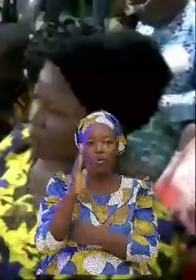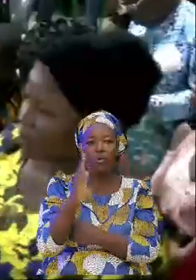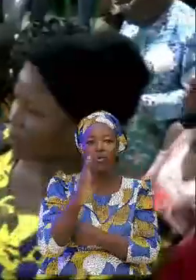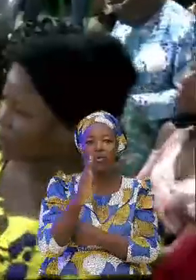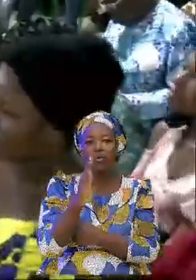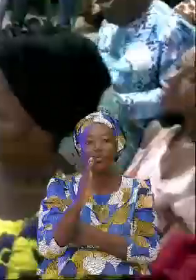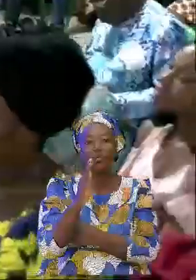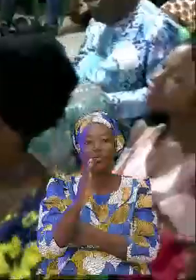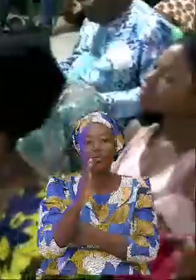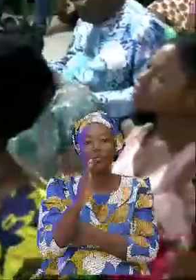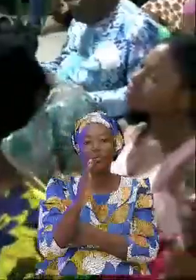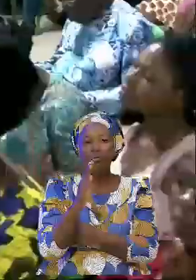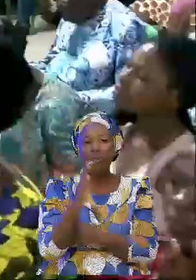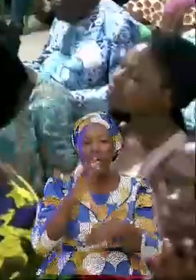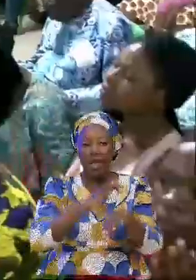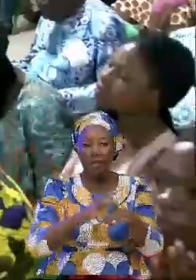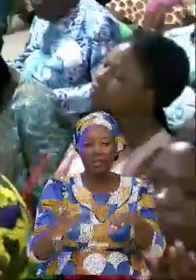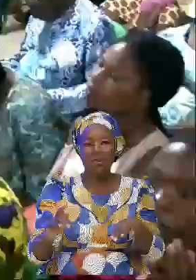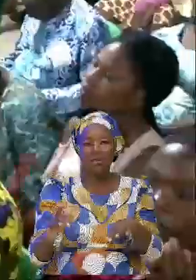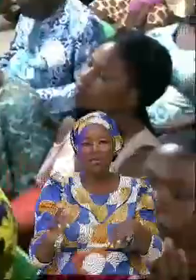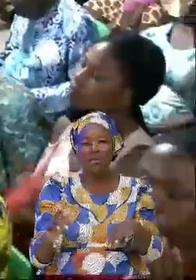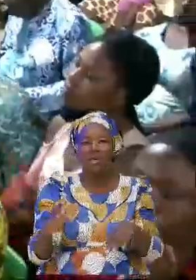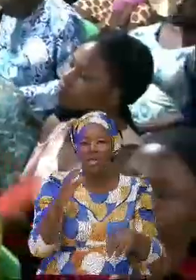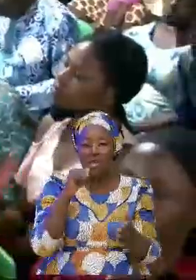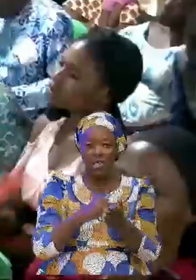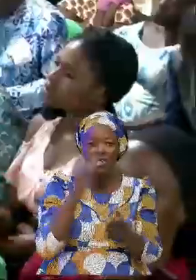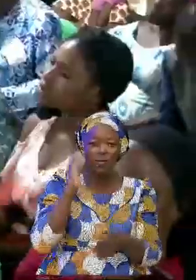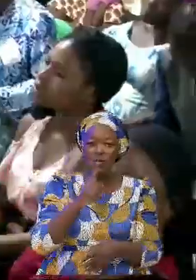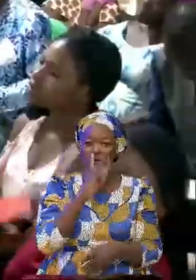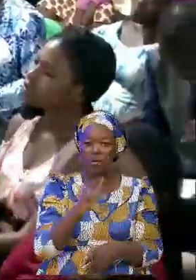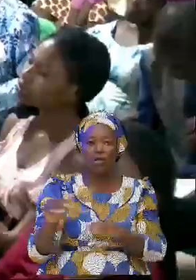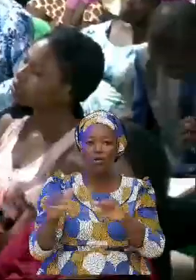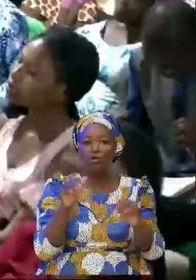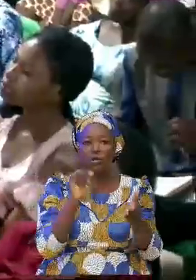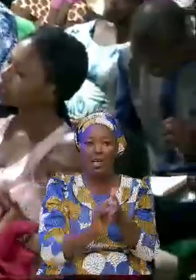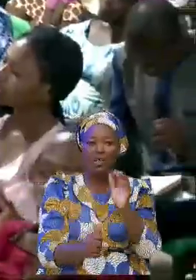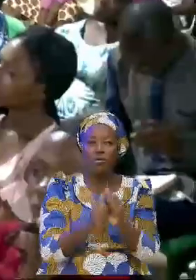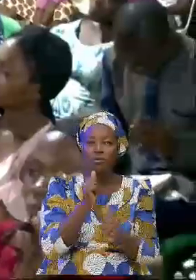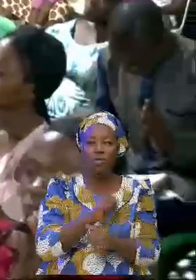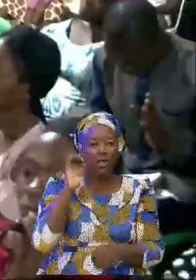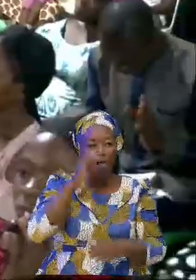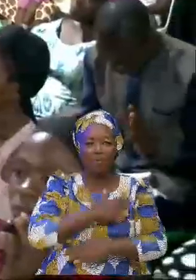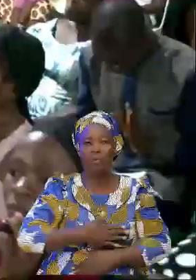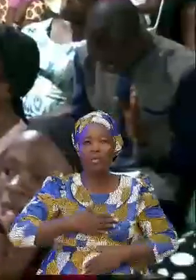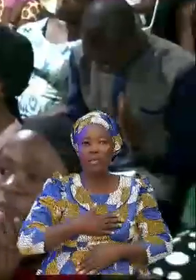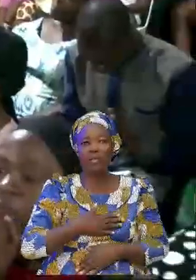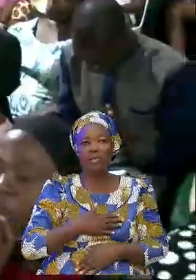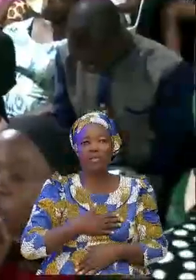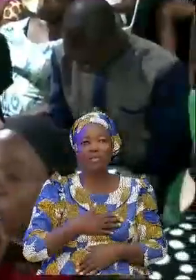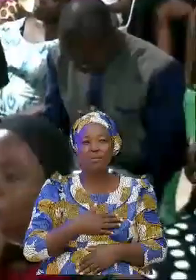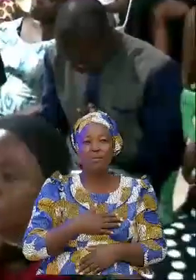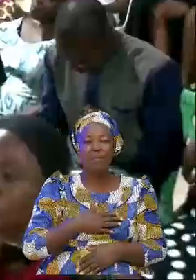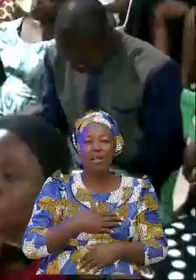it will not return back unto God void. It will accomplish